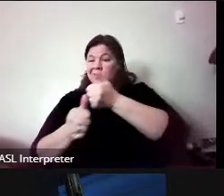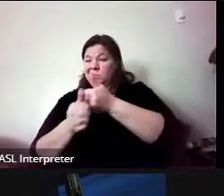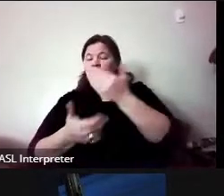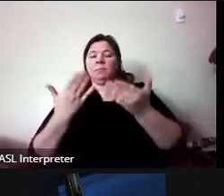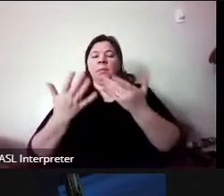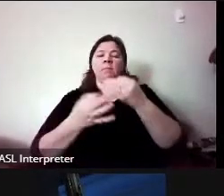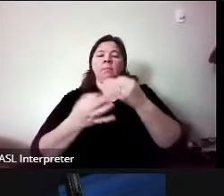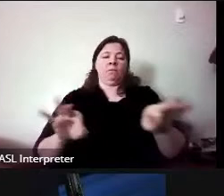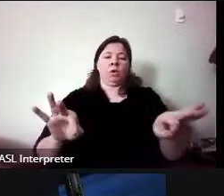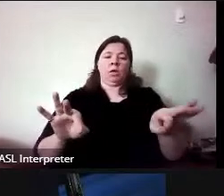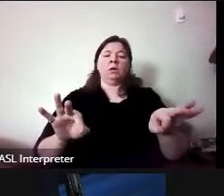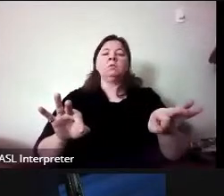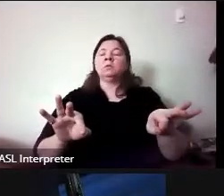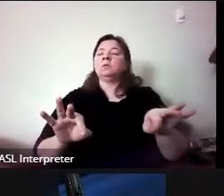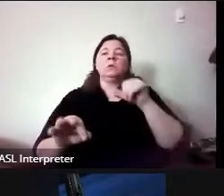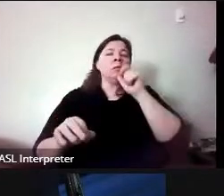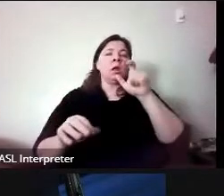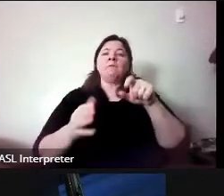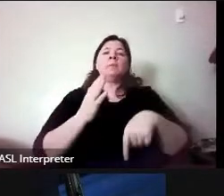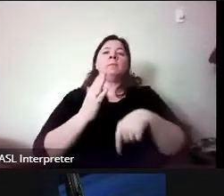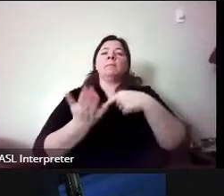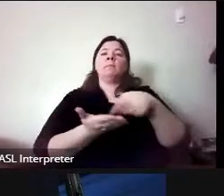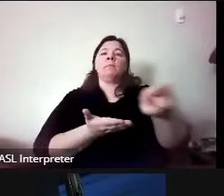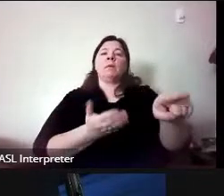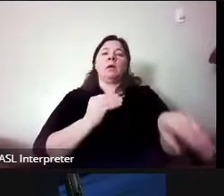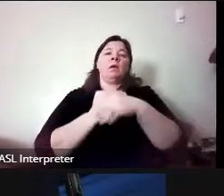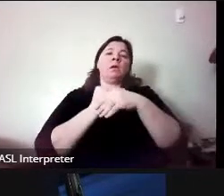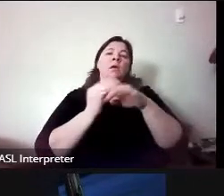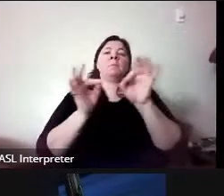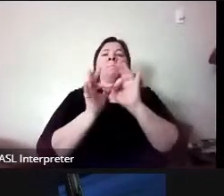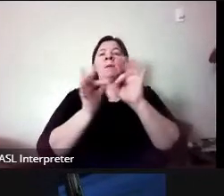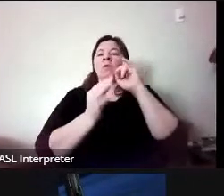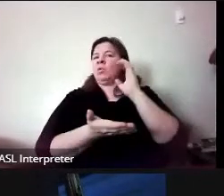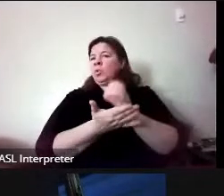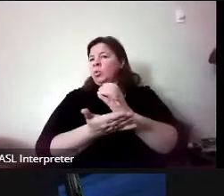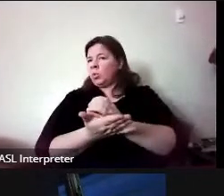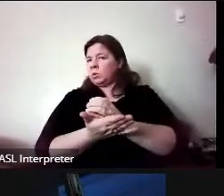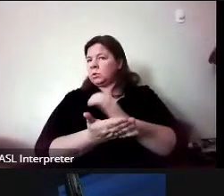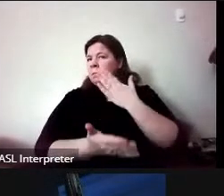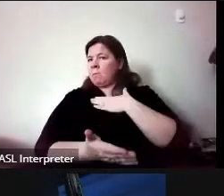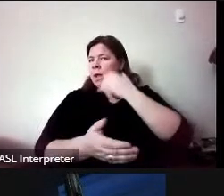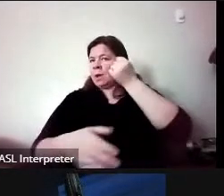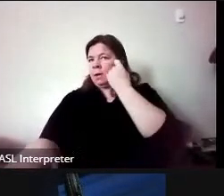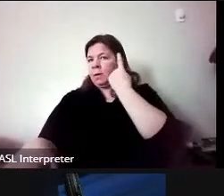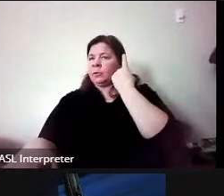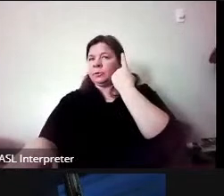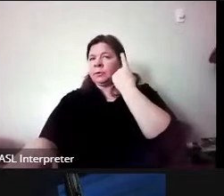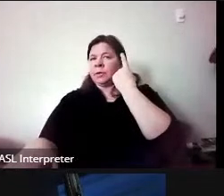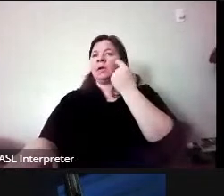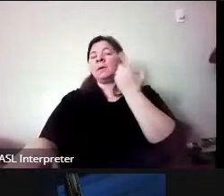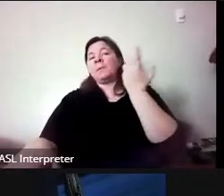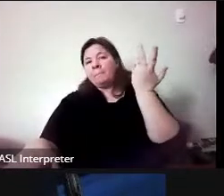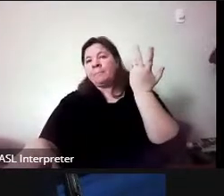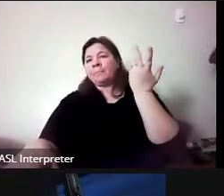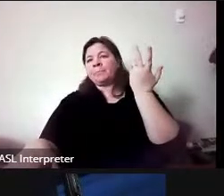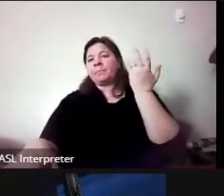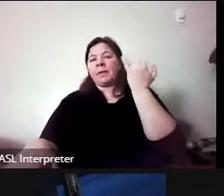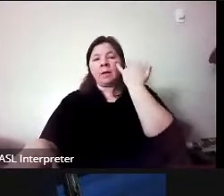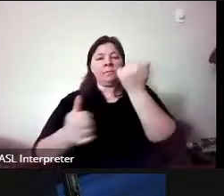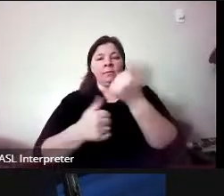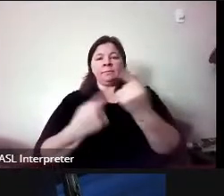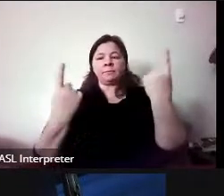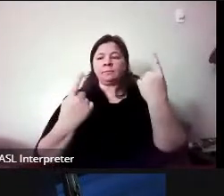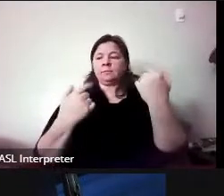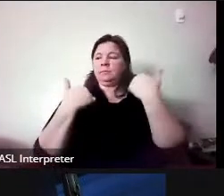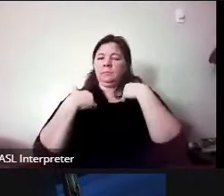they won't have to pay an additional amount for the course. That is my understanding. I do stand to be corrected if anyone else has